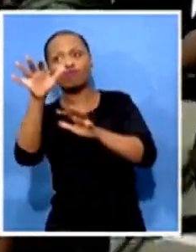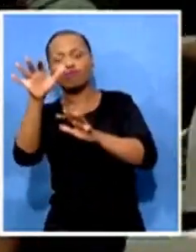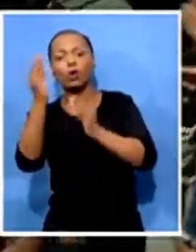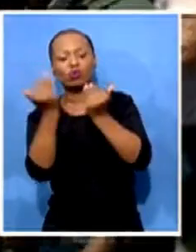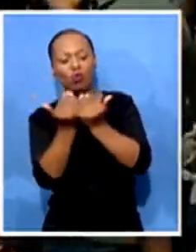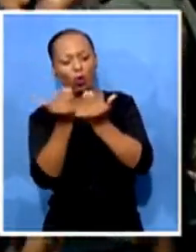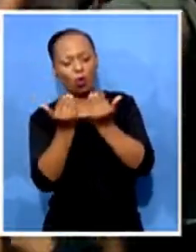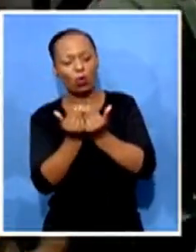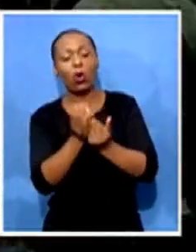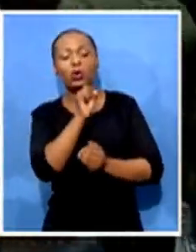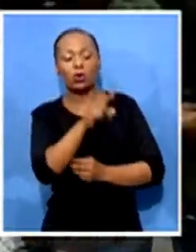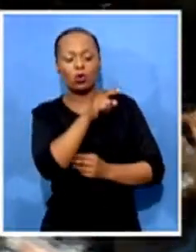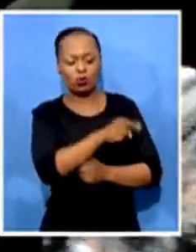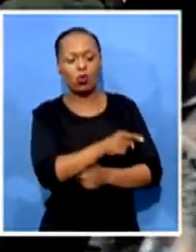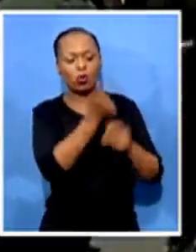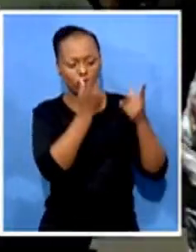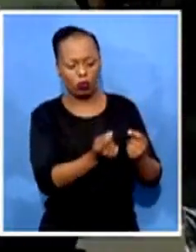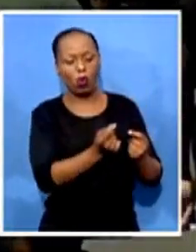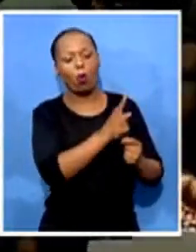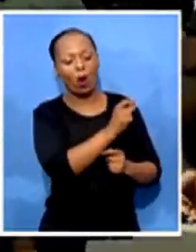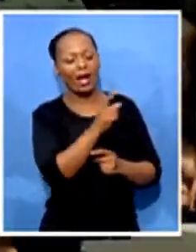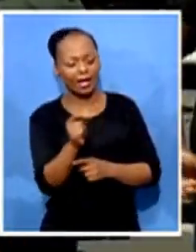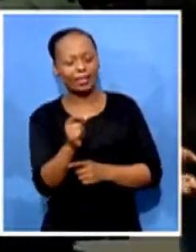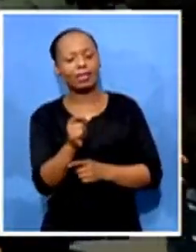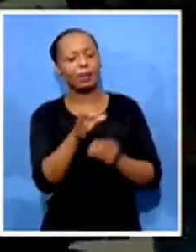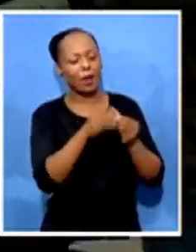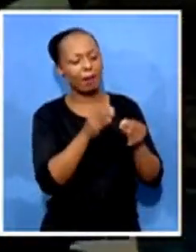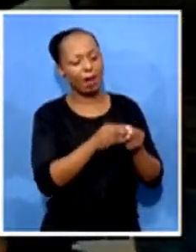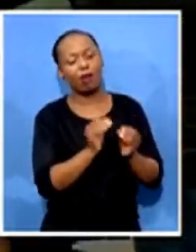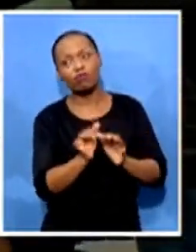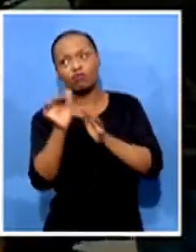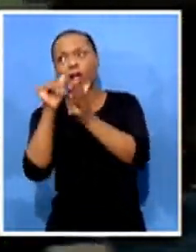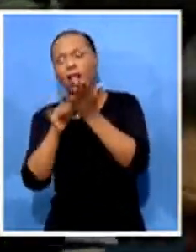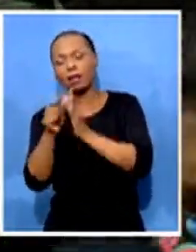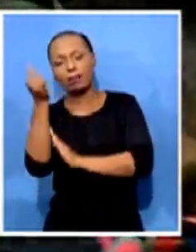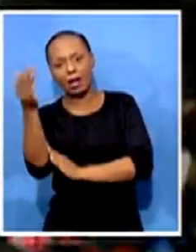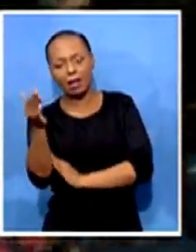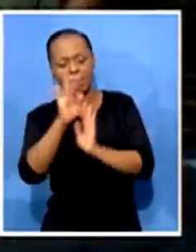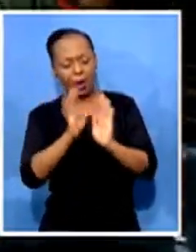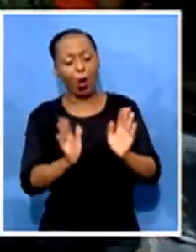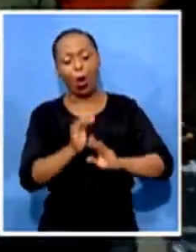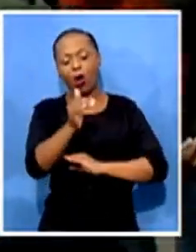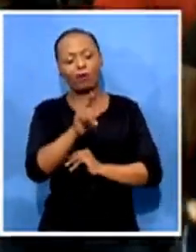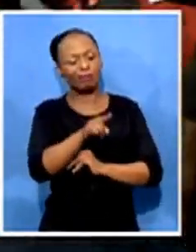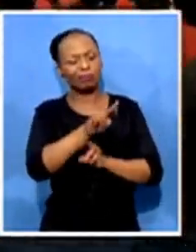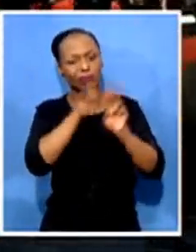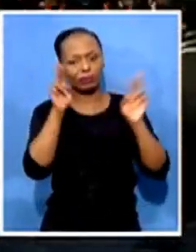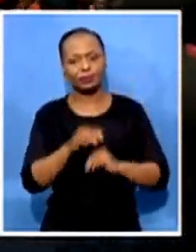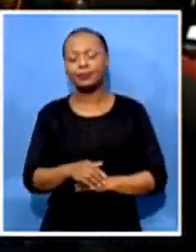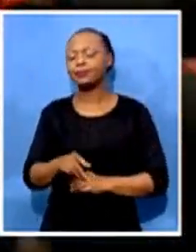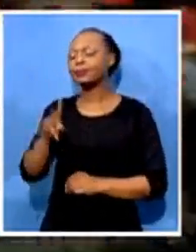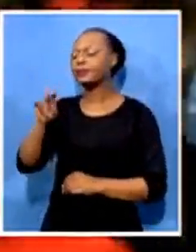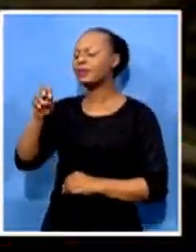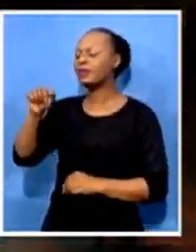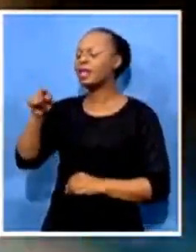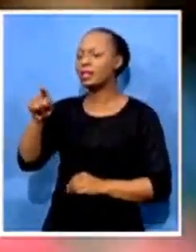hand over the memorandum. And it seems like our reporter Vanessa Puna is back with us. Vanessa Puna, welcome back. I understand we lost